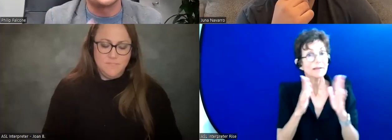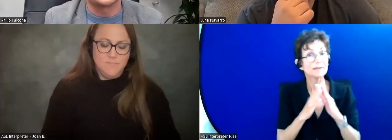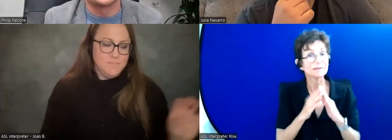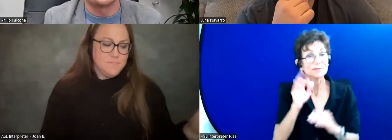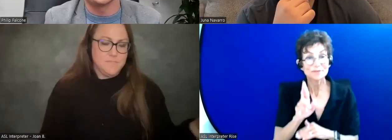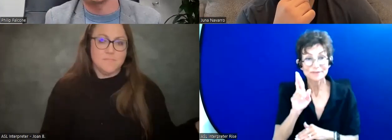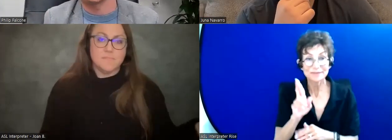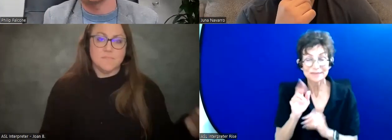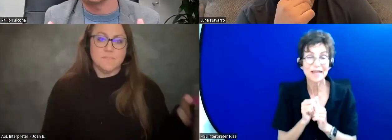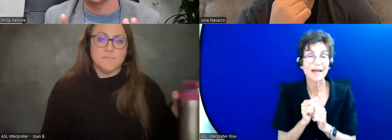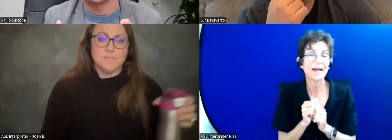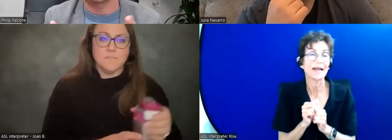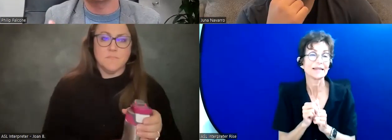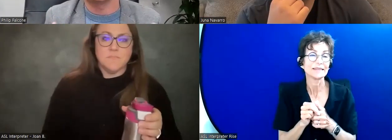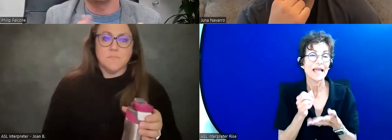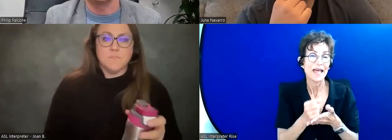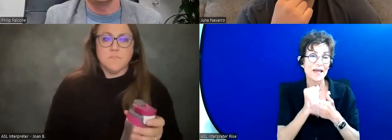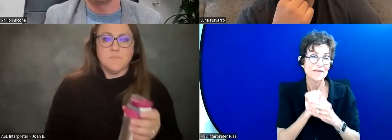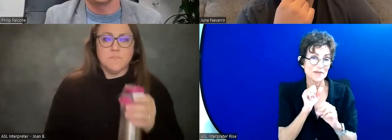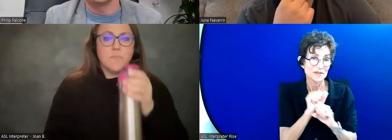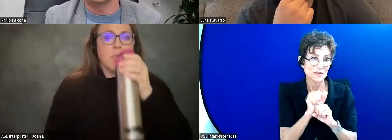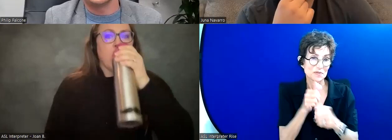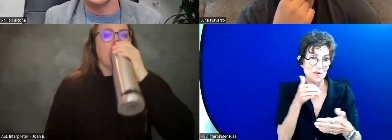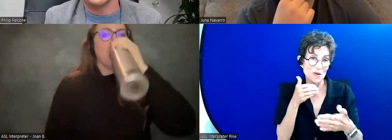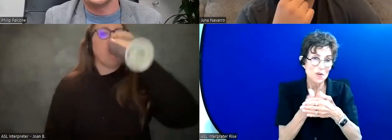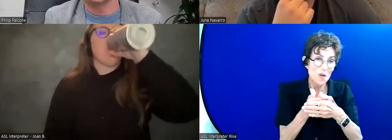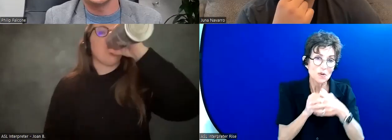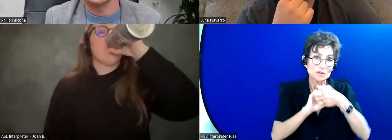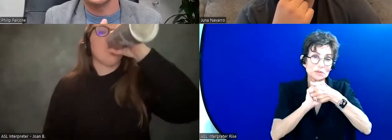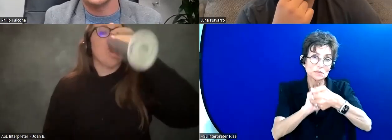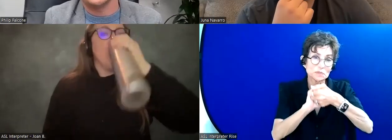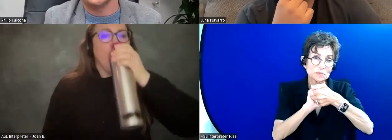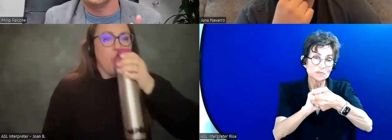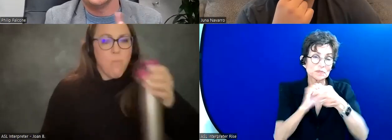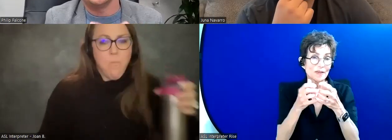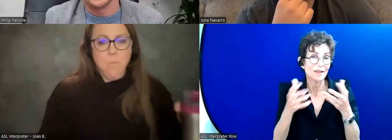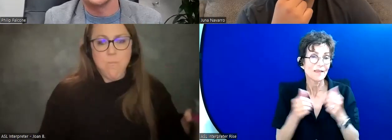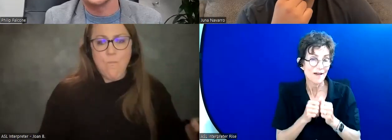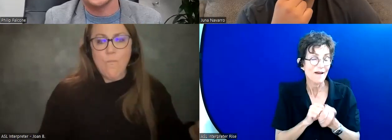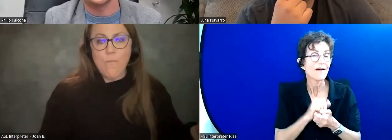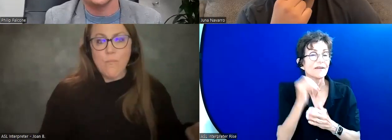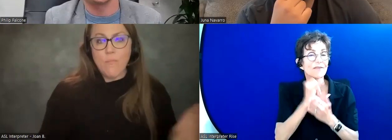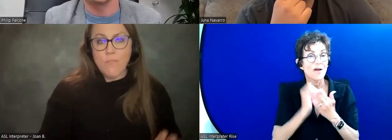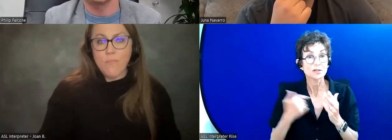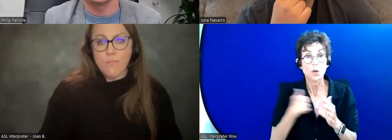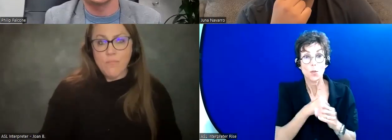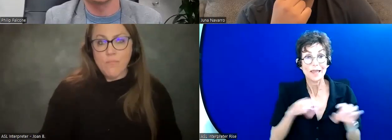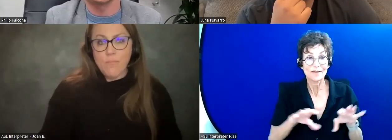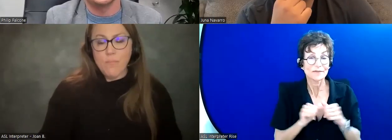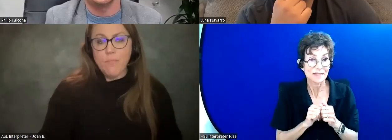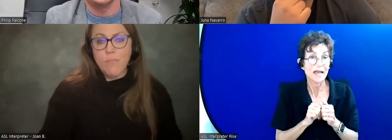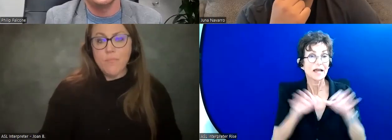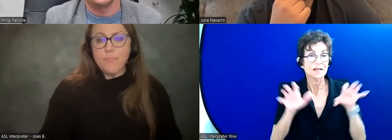so closely with so many artists, in particular in the last year. So we've done about a dozen murals, public art murals,